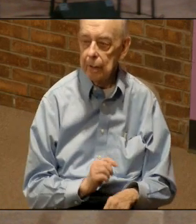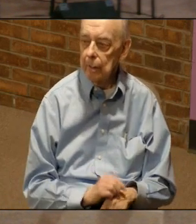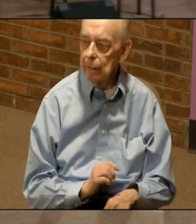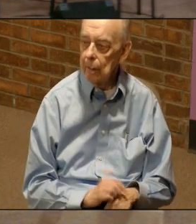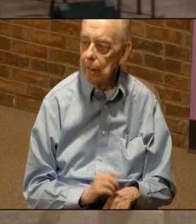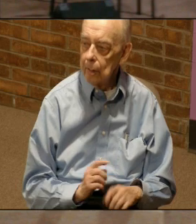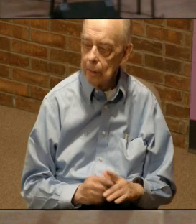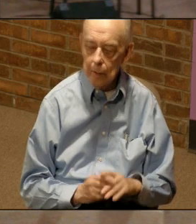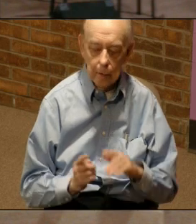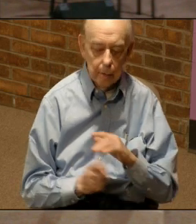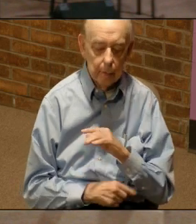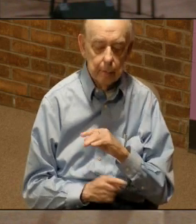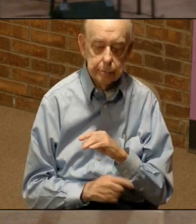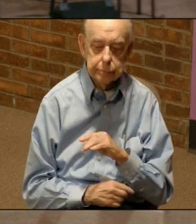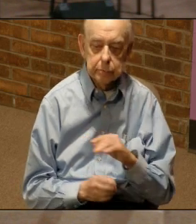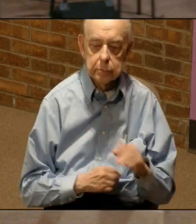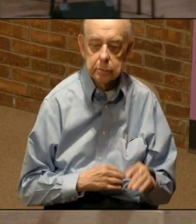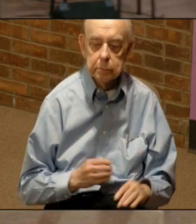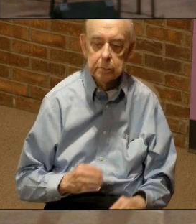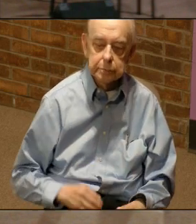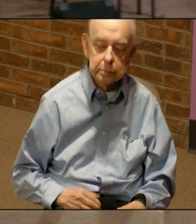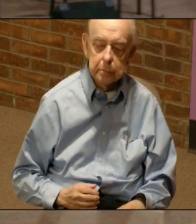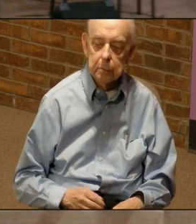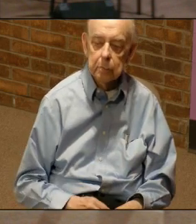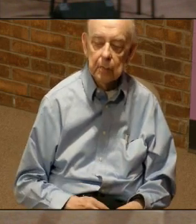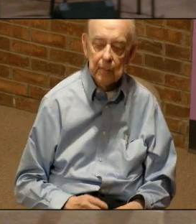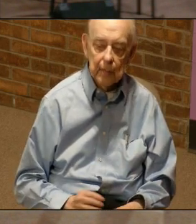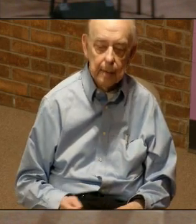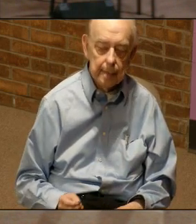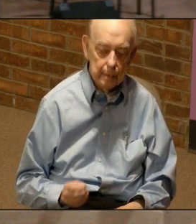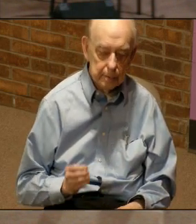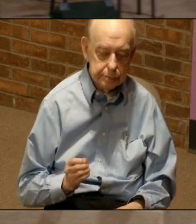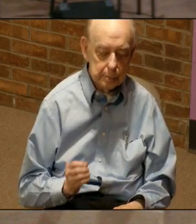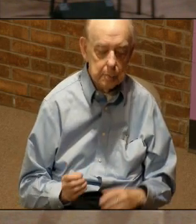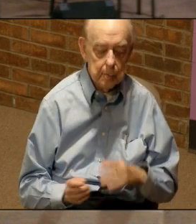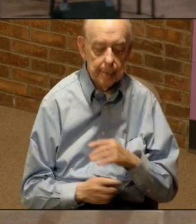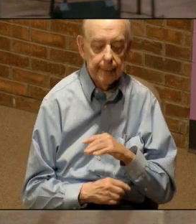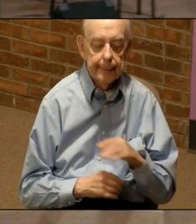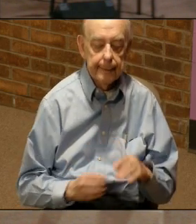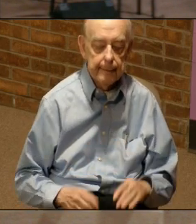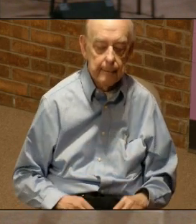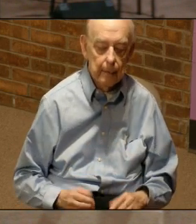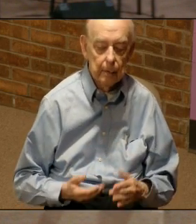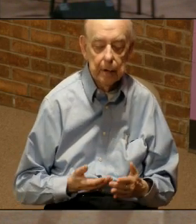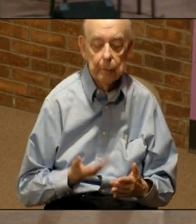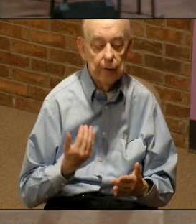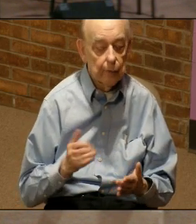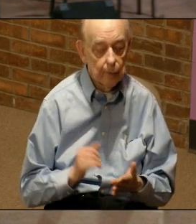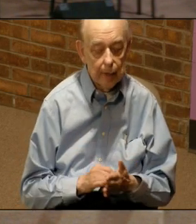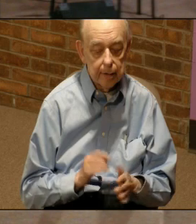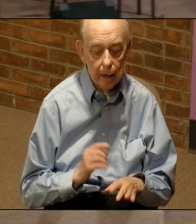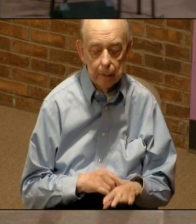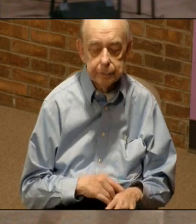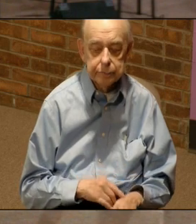and started persecuting the Christians. And they were persecuting the Christians even before then.